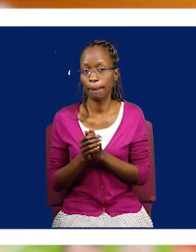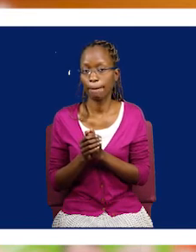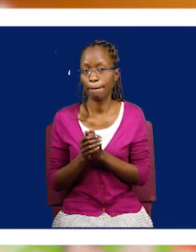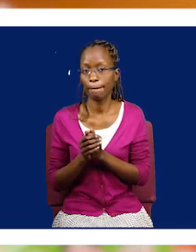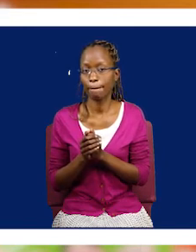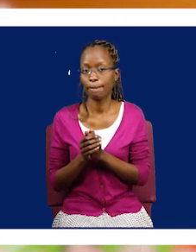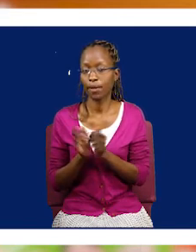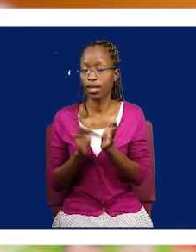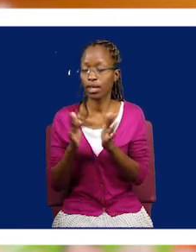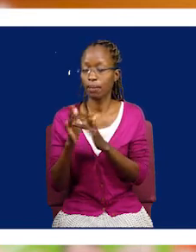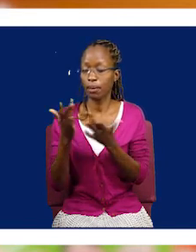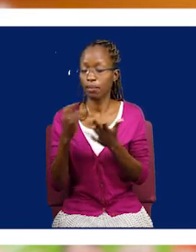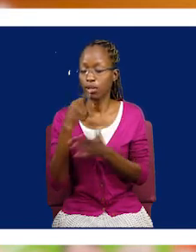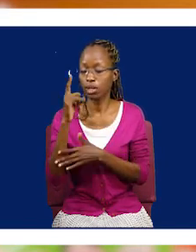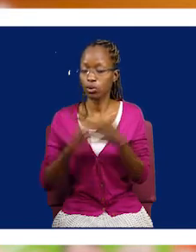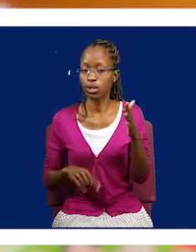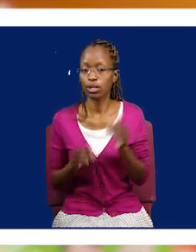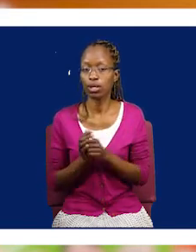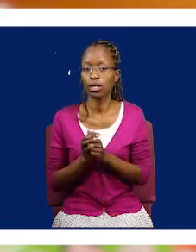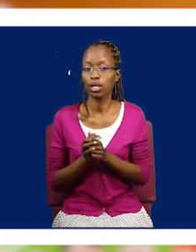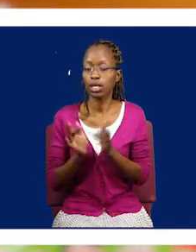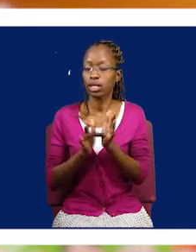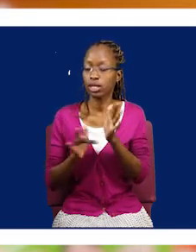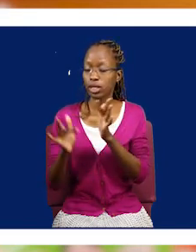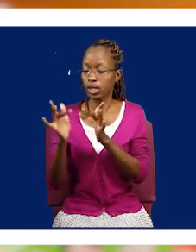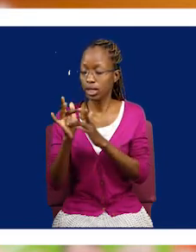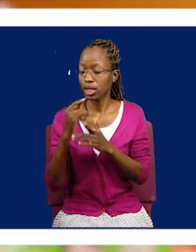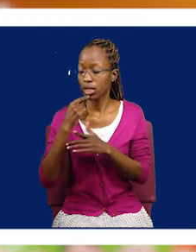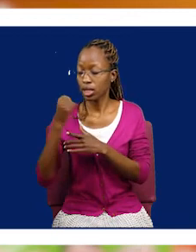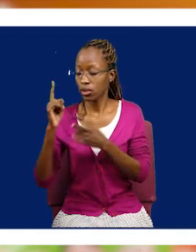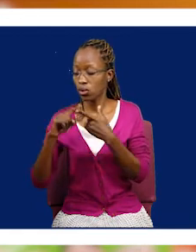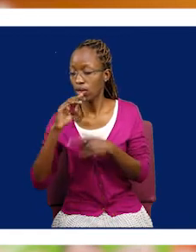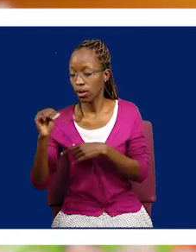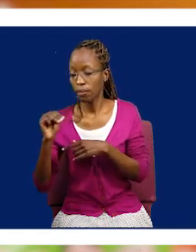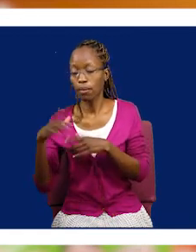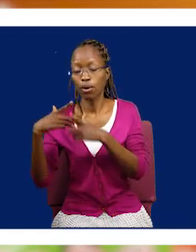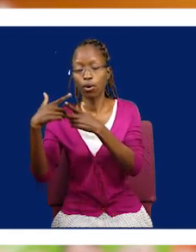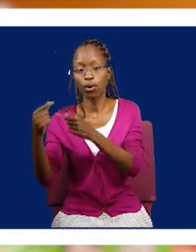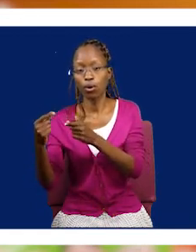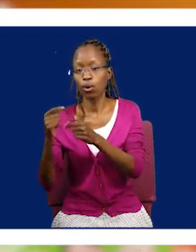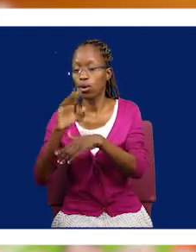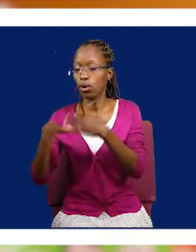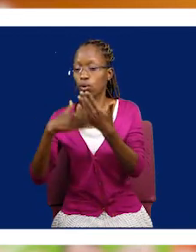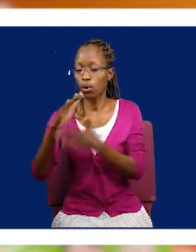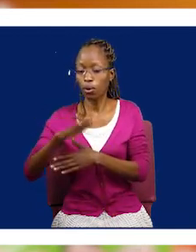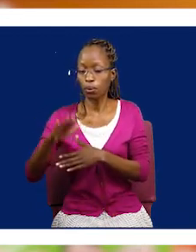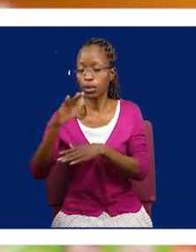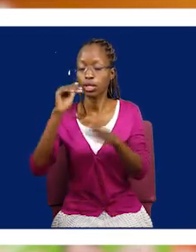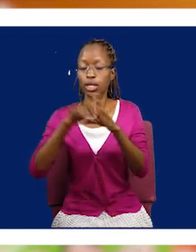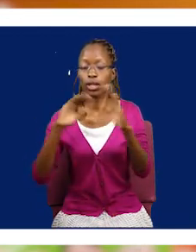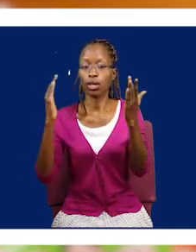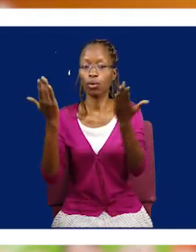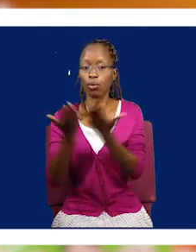15. The Bible says, Jesus said to them, go everywhere in